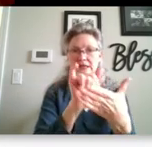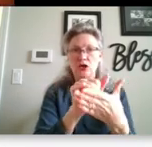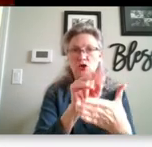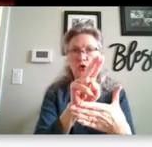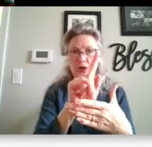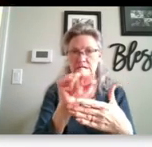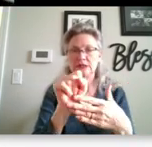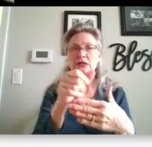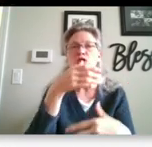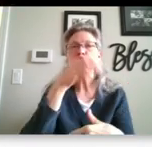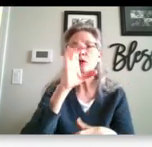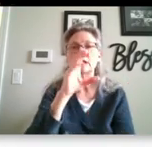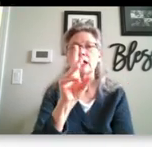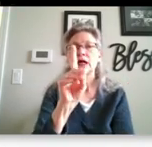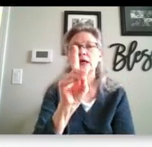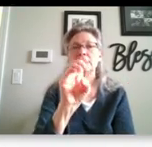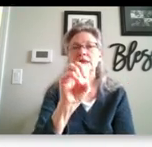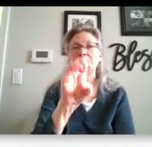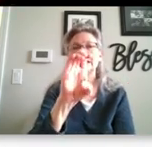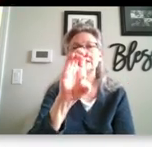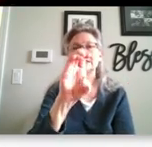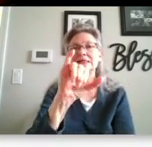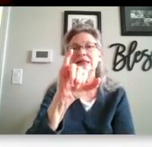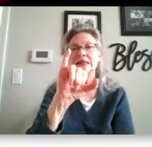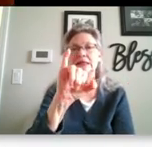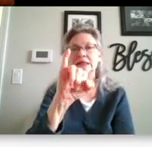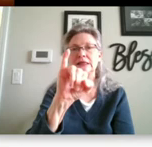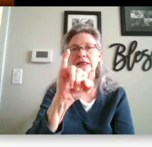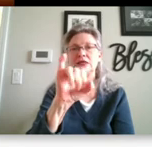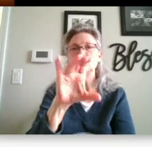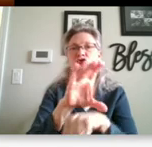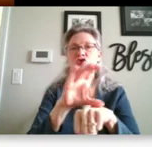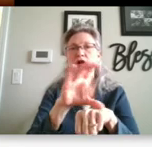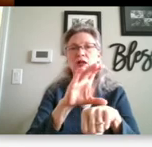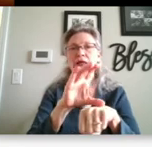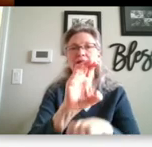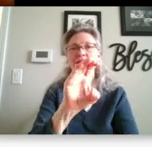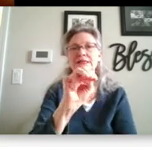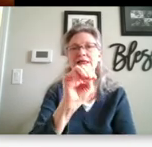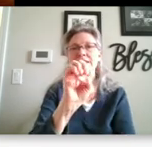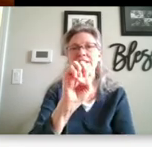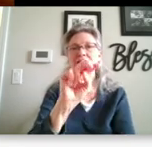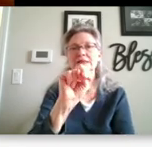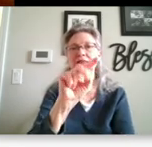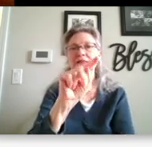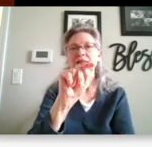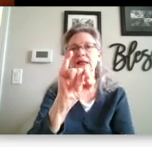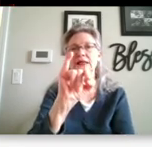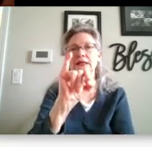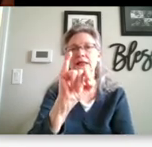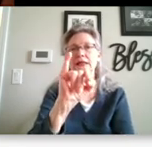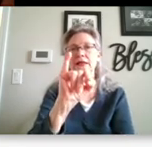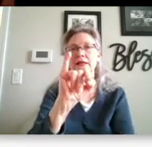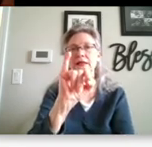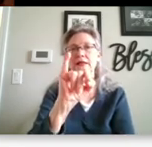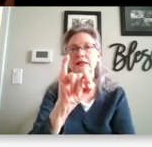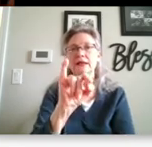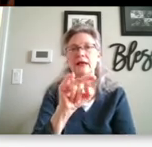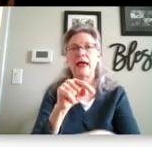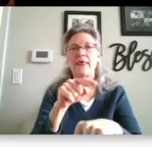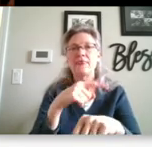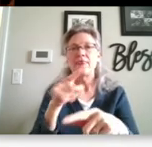drink for deci, chocolate for centi, and those probably starting to sound familiar